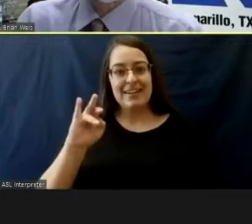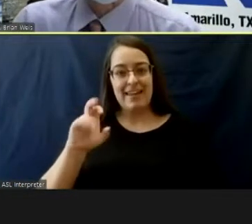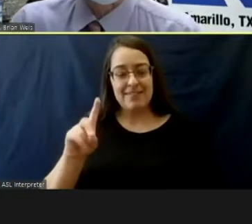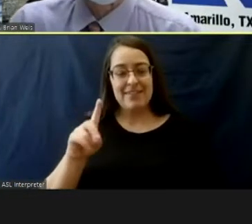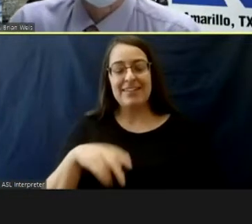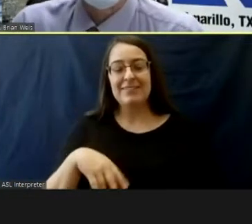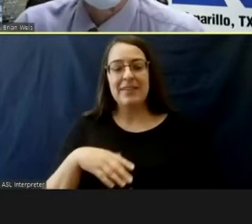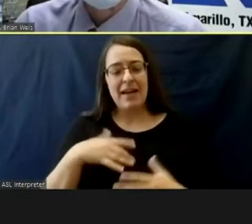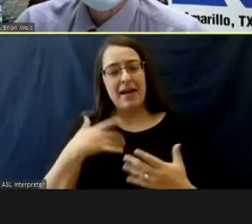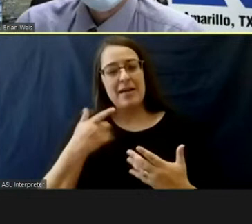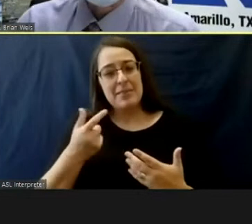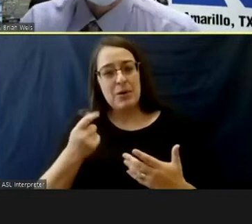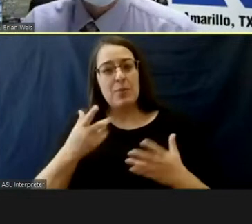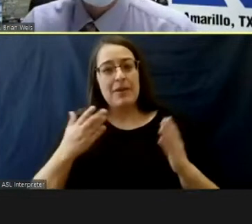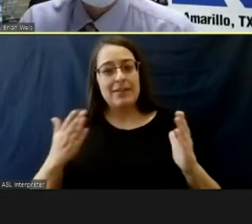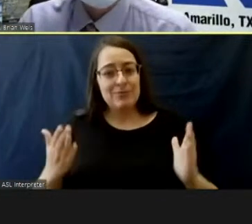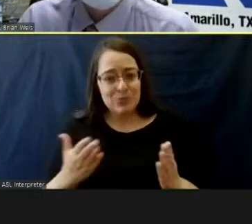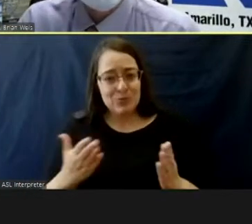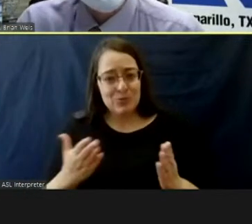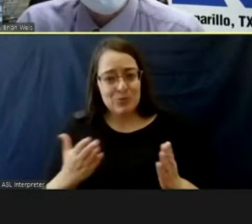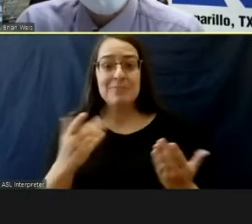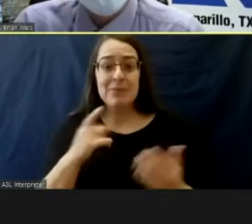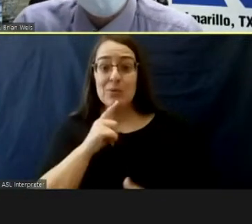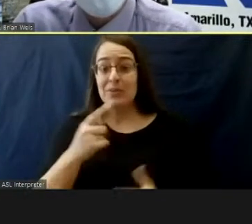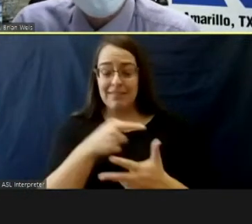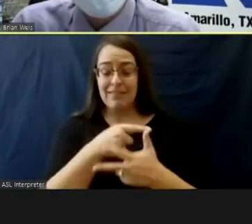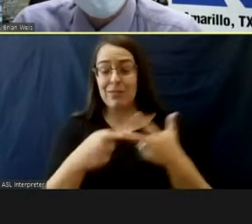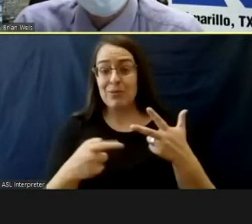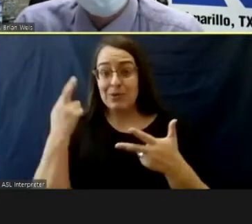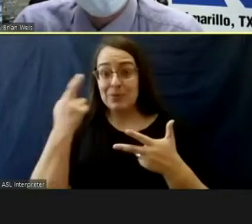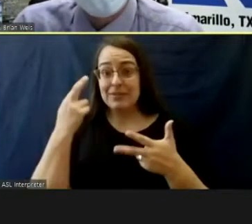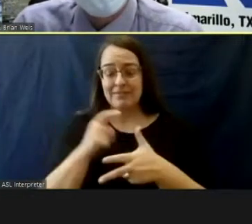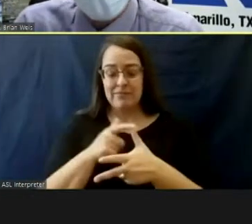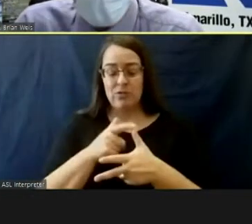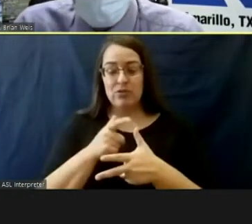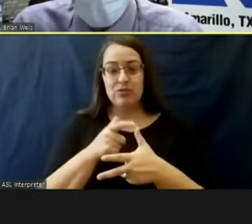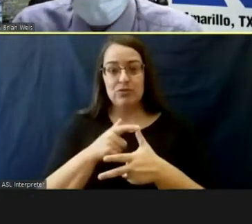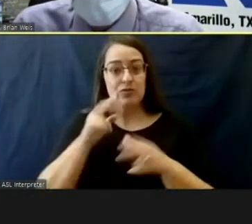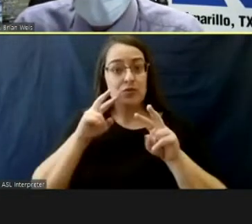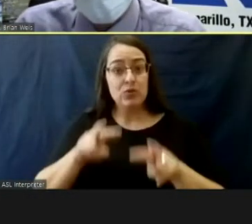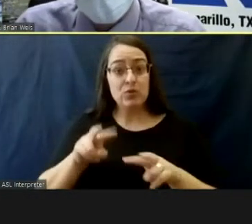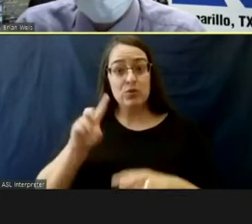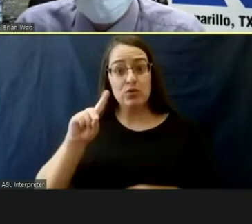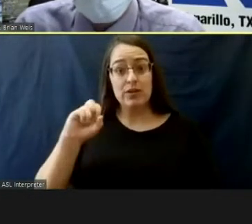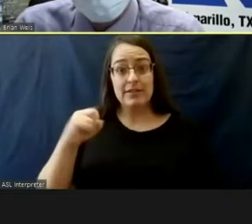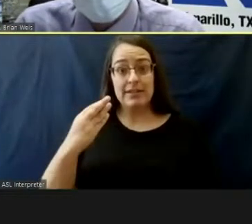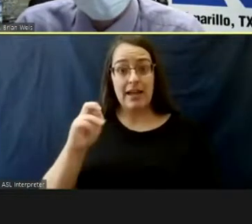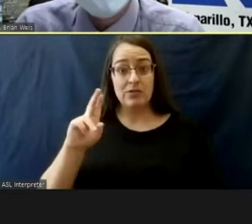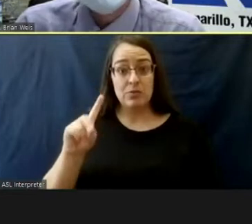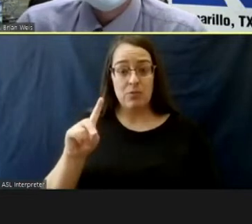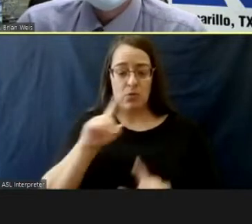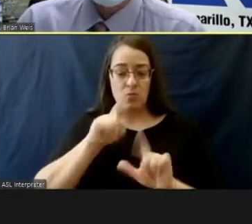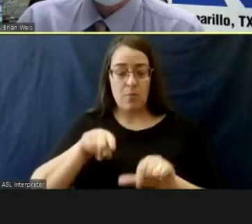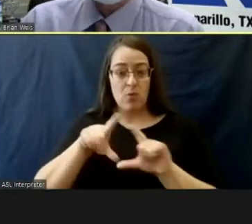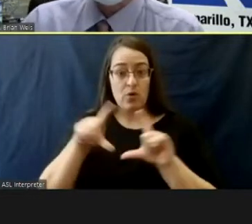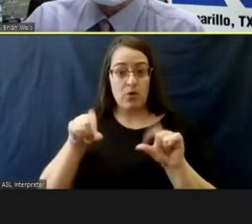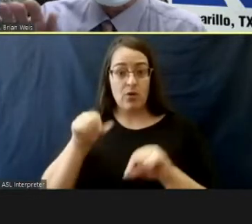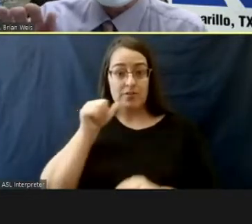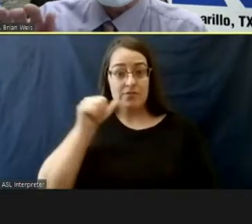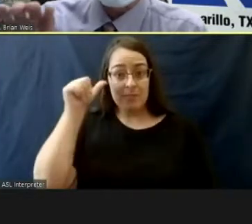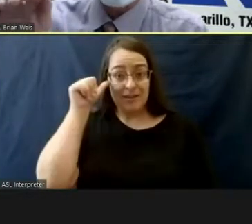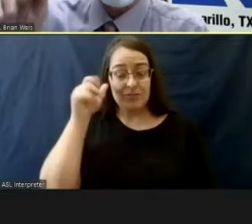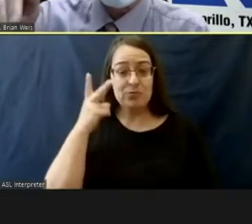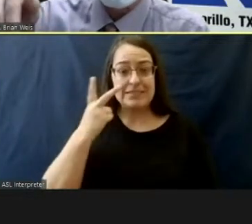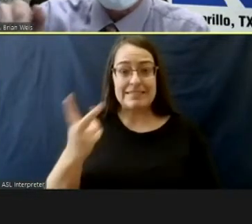of encouragement. And there's really 3 reasons. First, if you look at the dashboard report card from yesterday, you can see there's